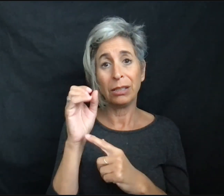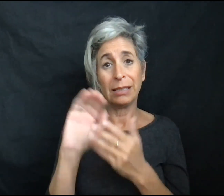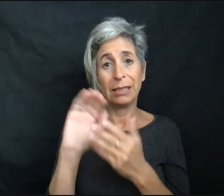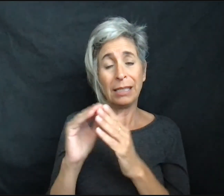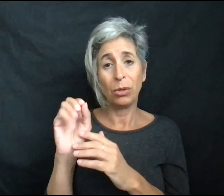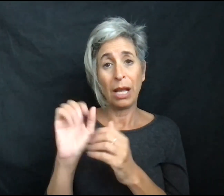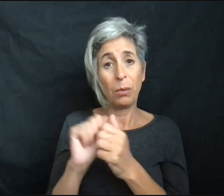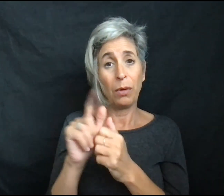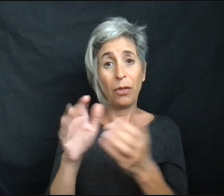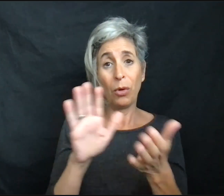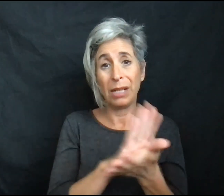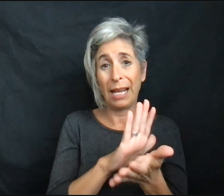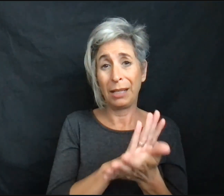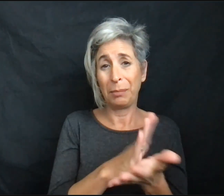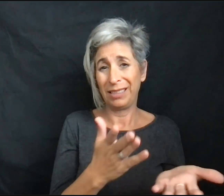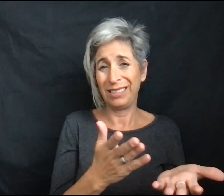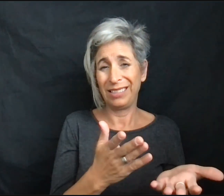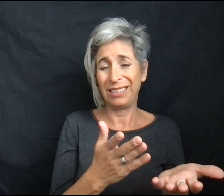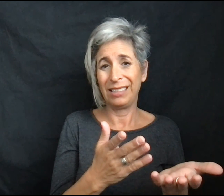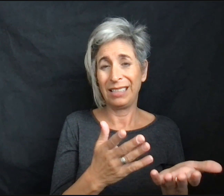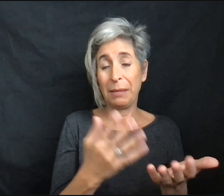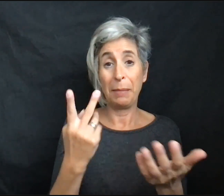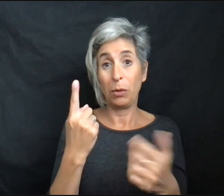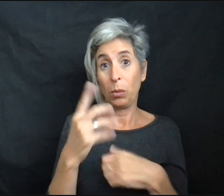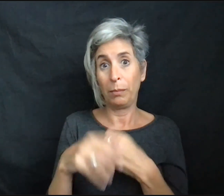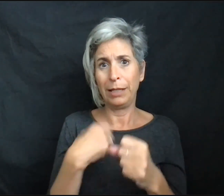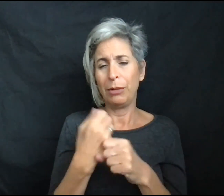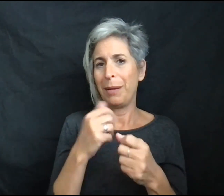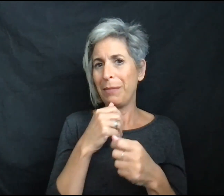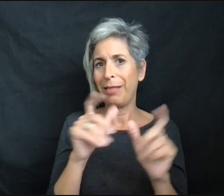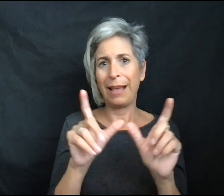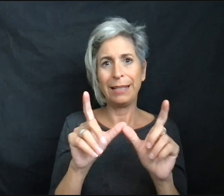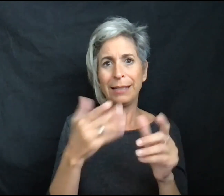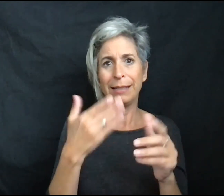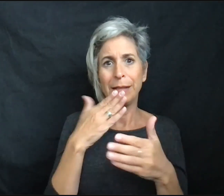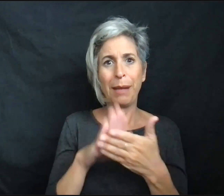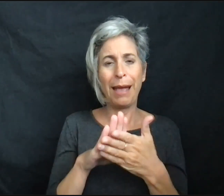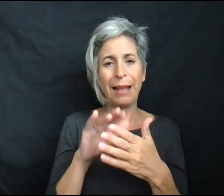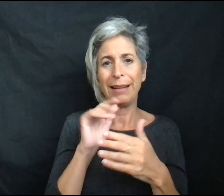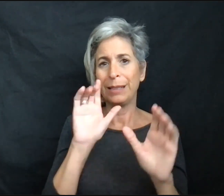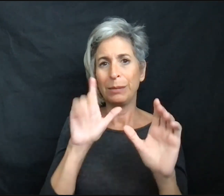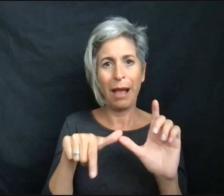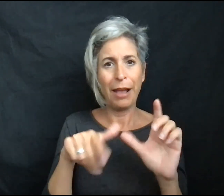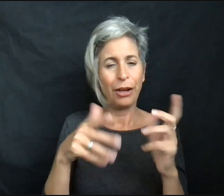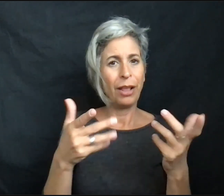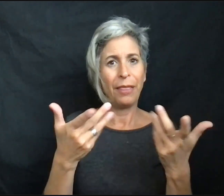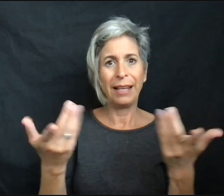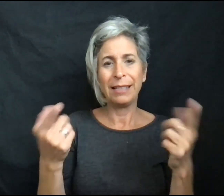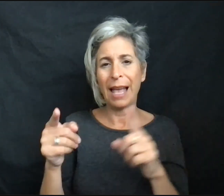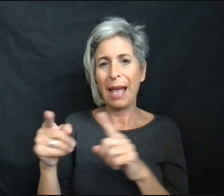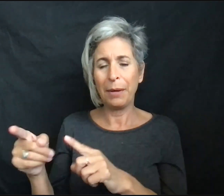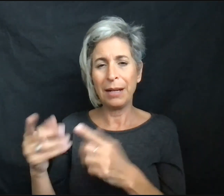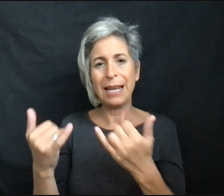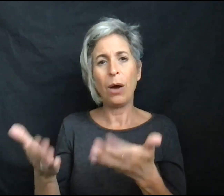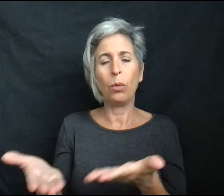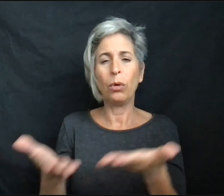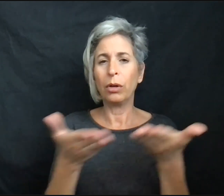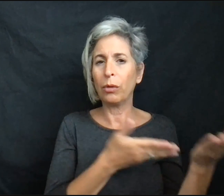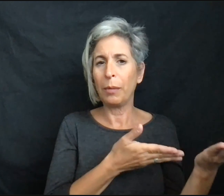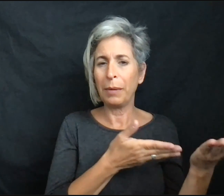documents? See what I mean? It's been a year since a lot of things have happened. So right now we're recommending bringing